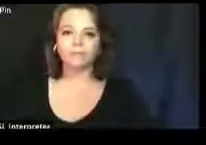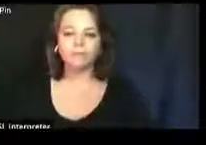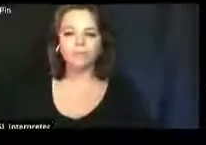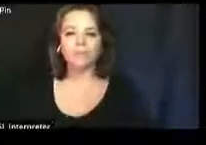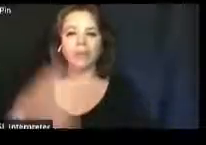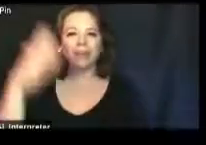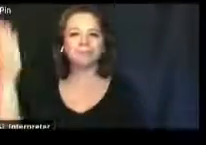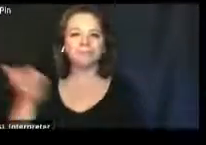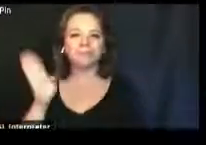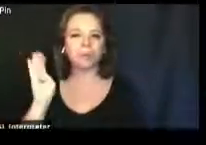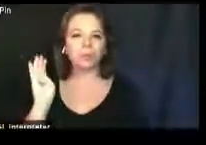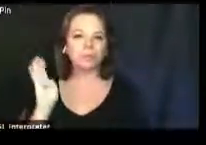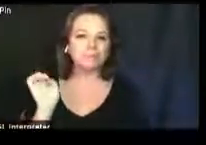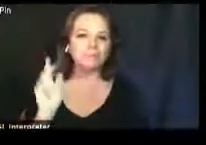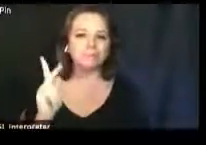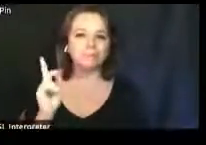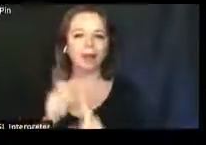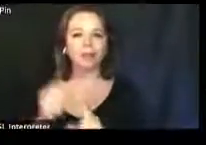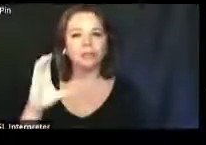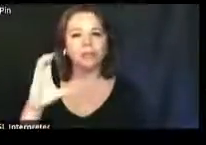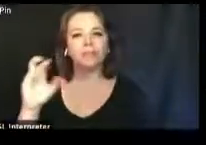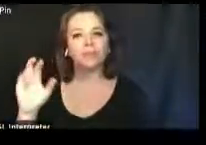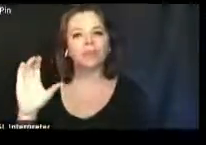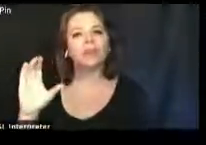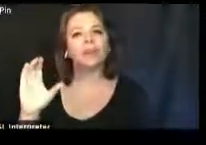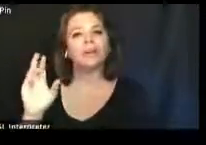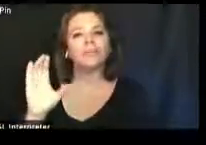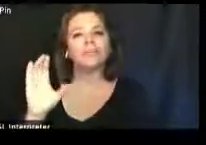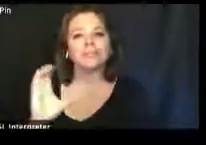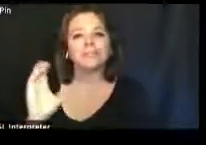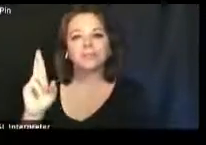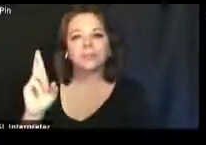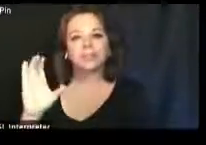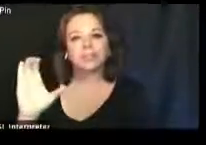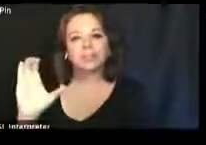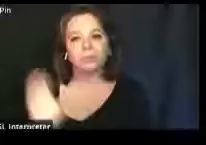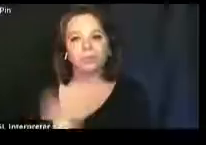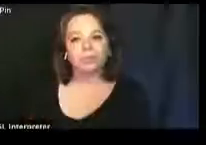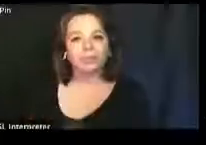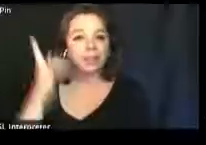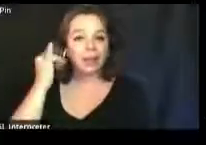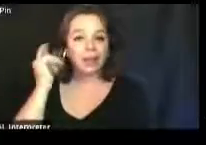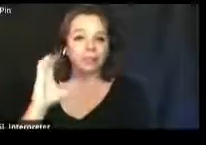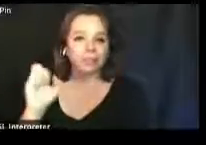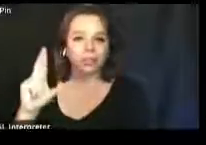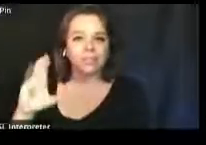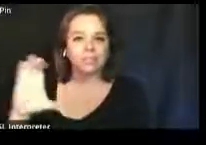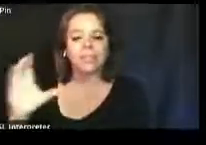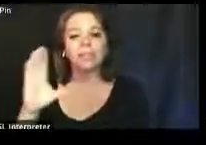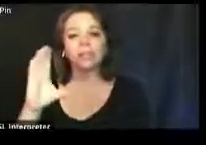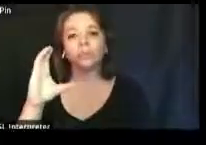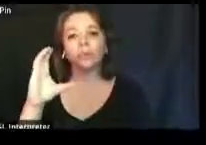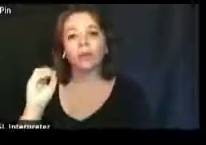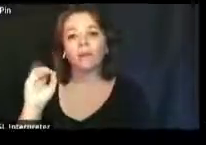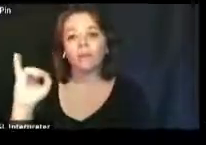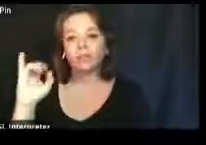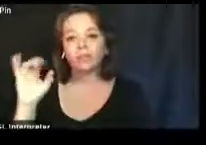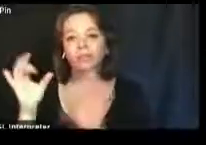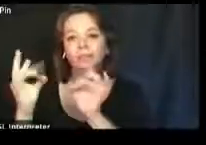Welcome back to the California Citizens Redistricting Commission Community of Interest Input